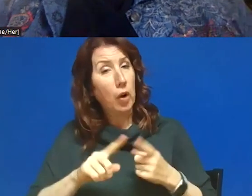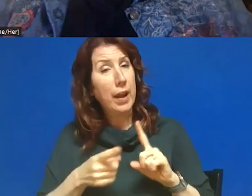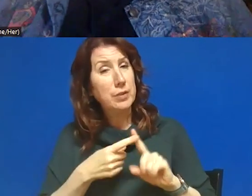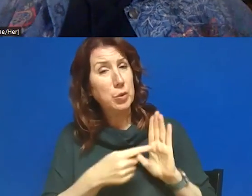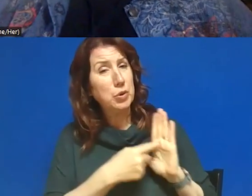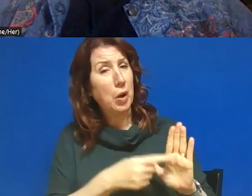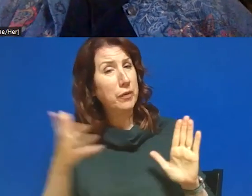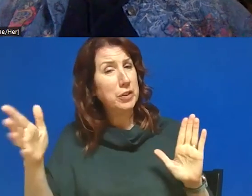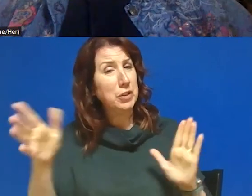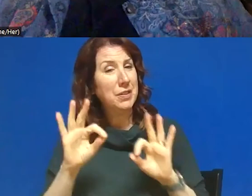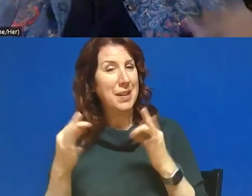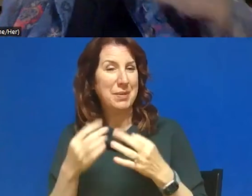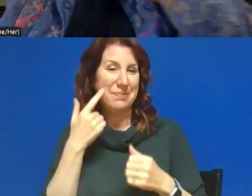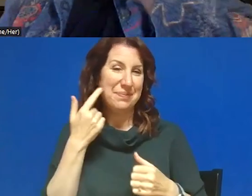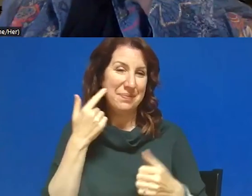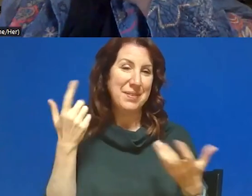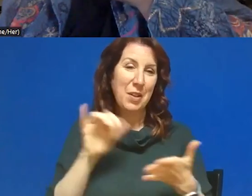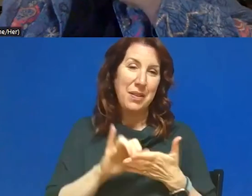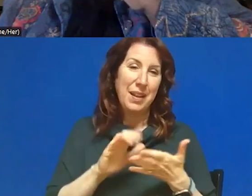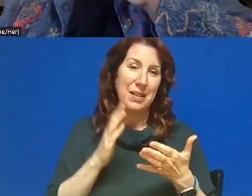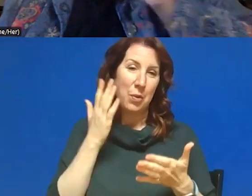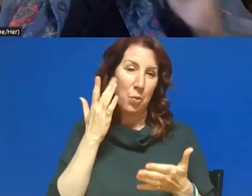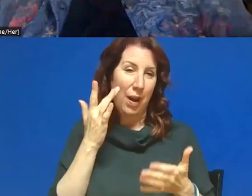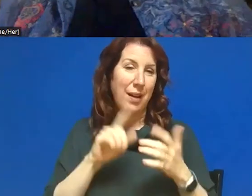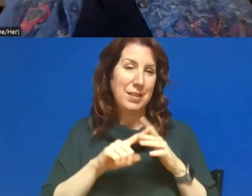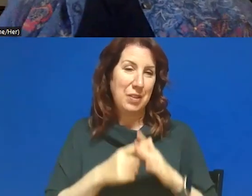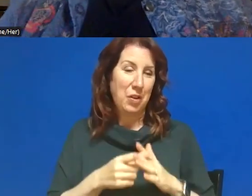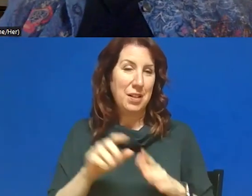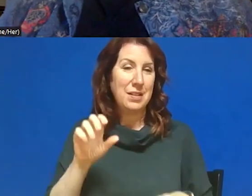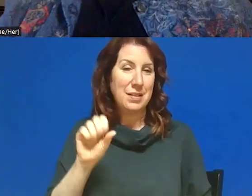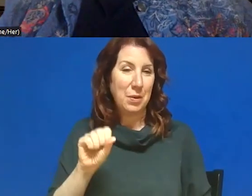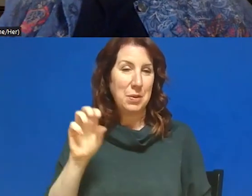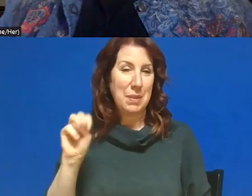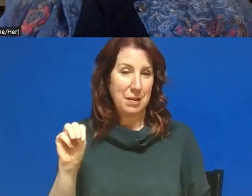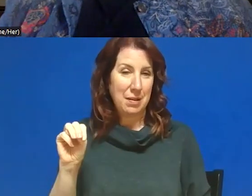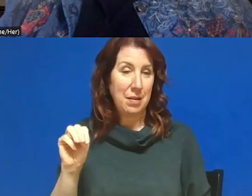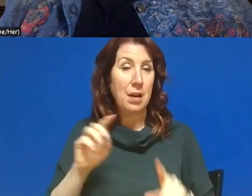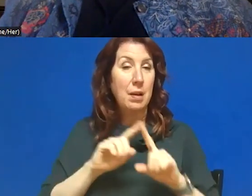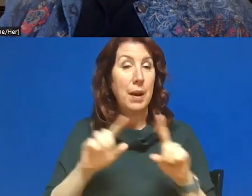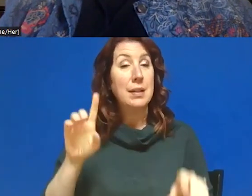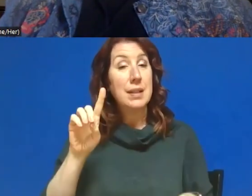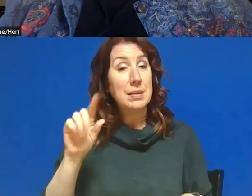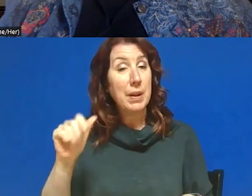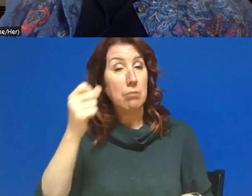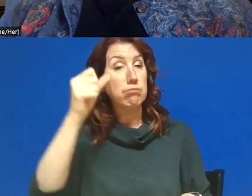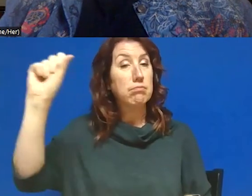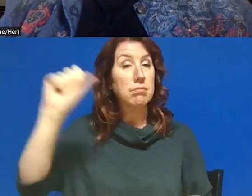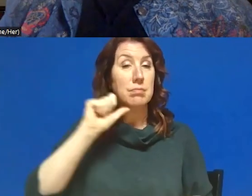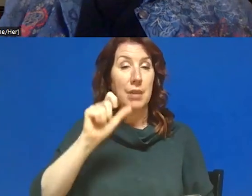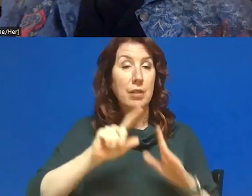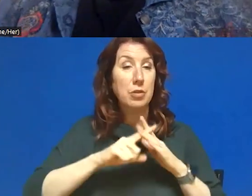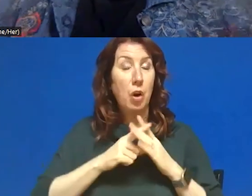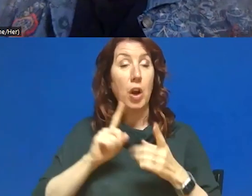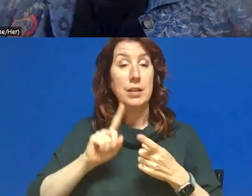to. So that's kind of really how I started my social media account. But the disability activism really didn't start until I